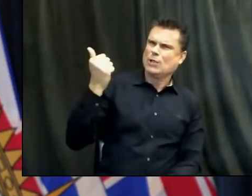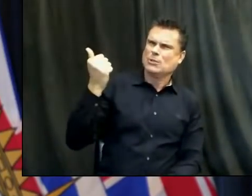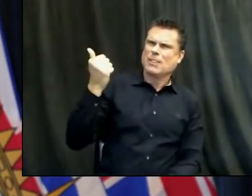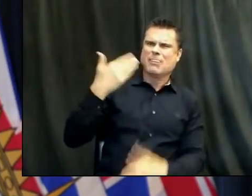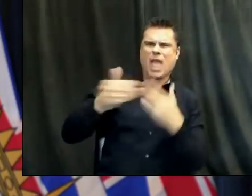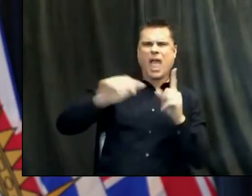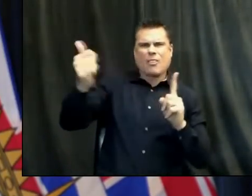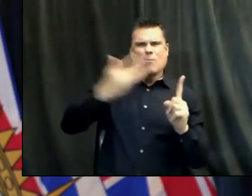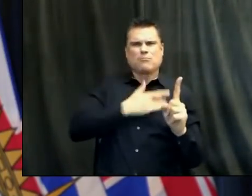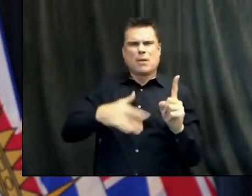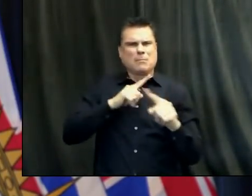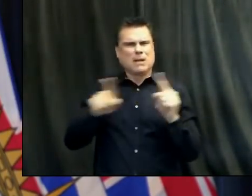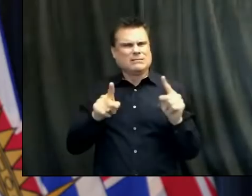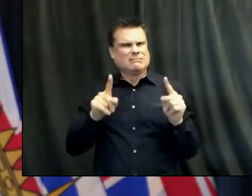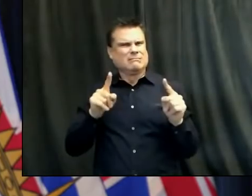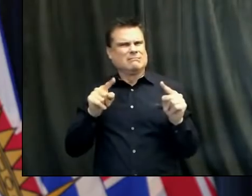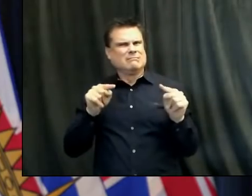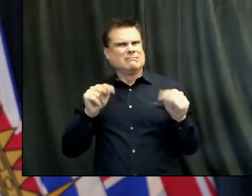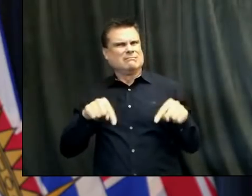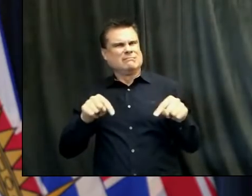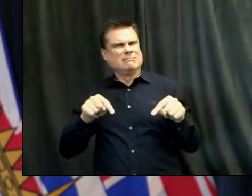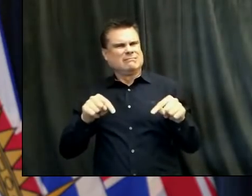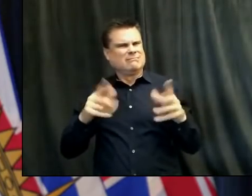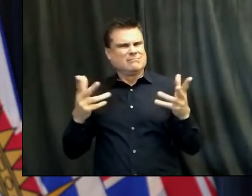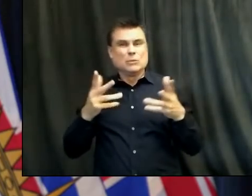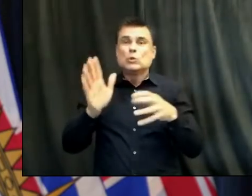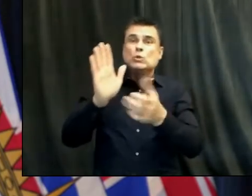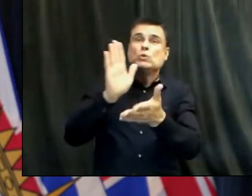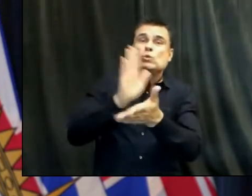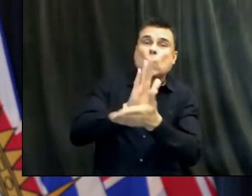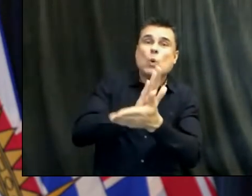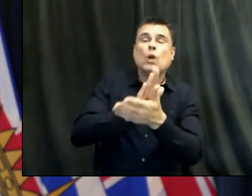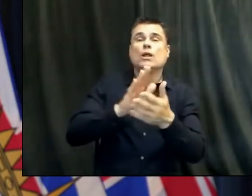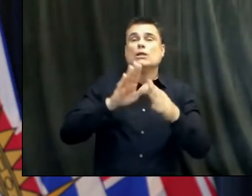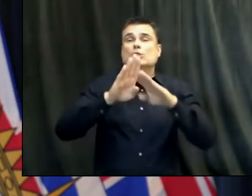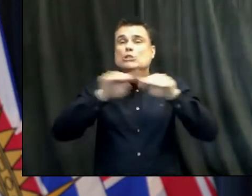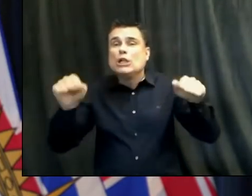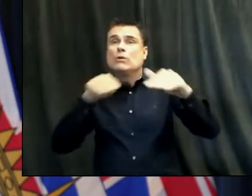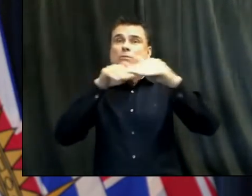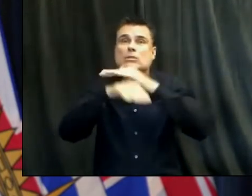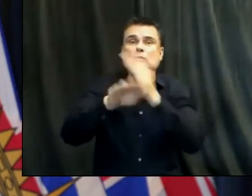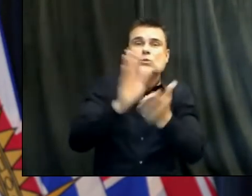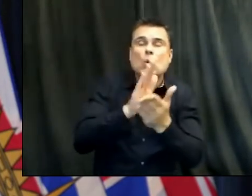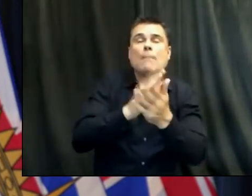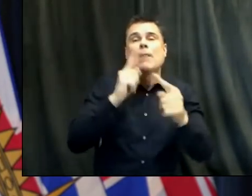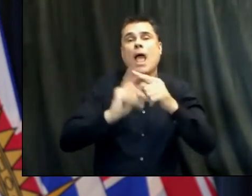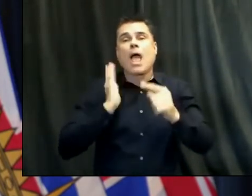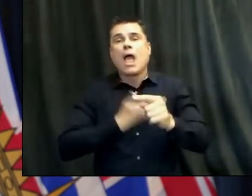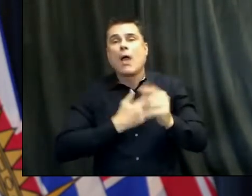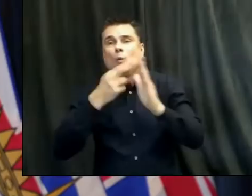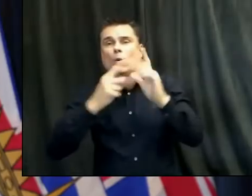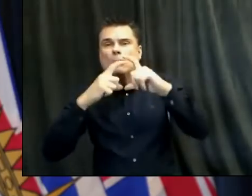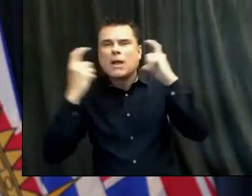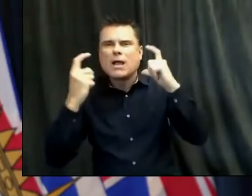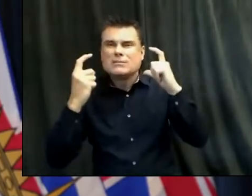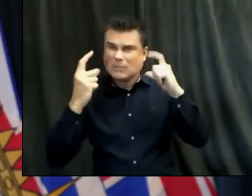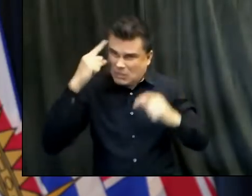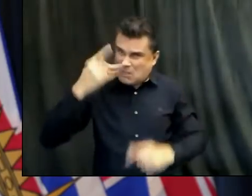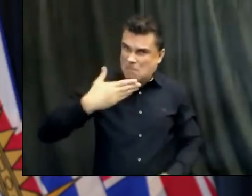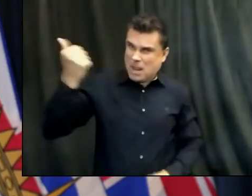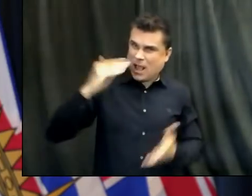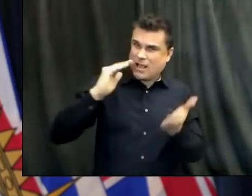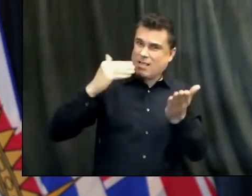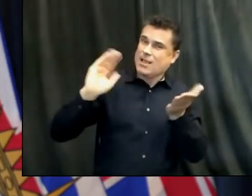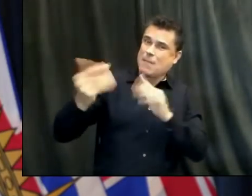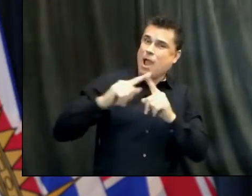managing the virus? Yeah, I actually think that we are aligned with our colleagues across the country, certainly